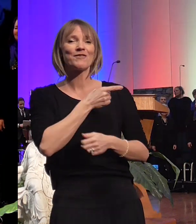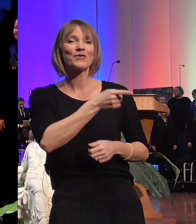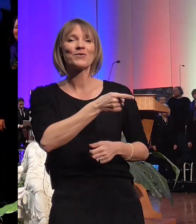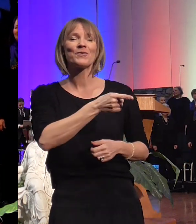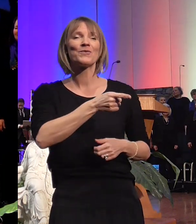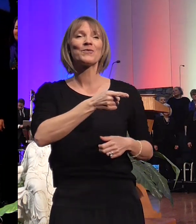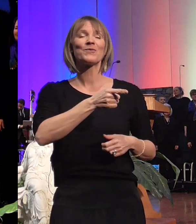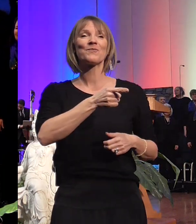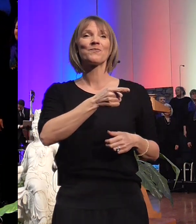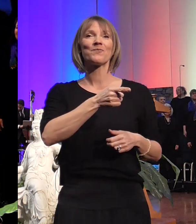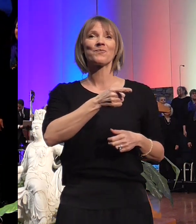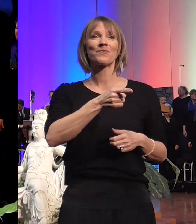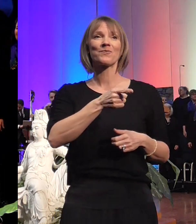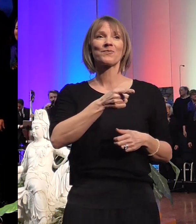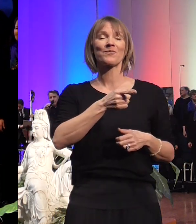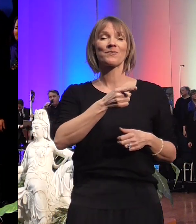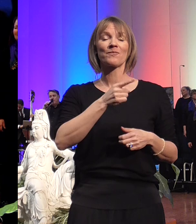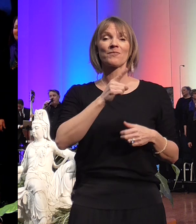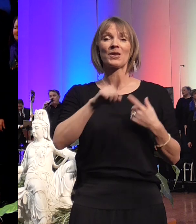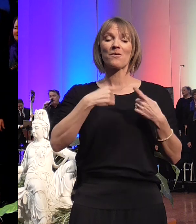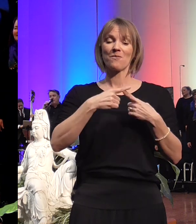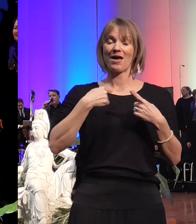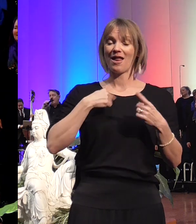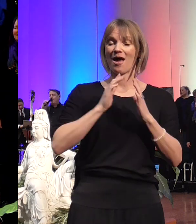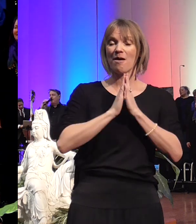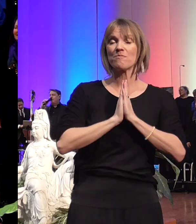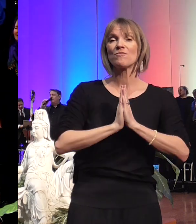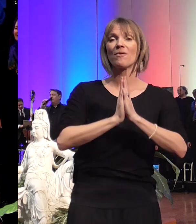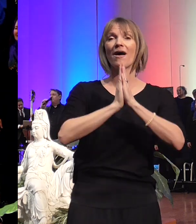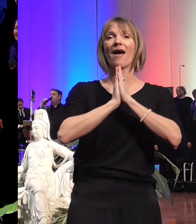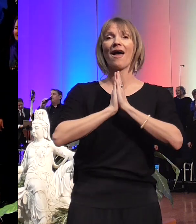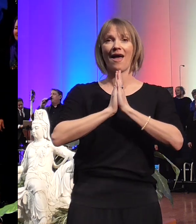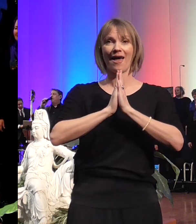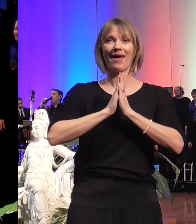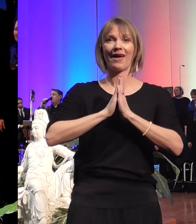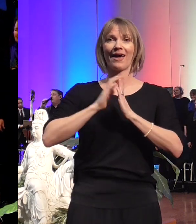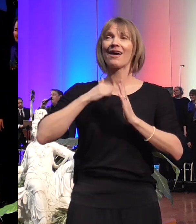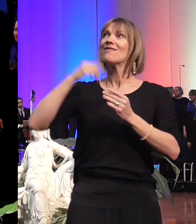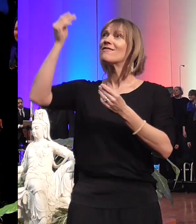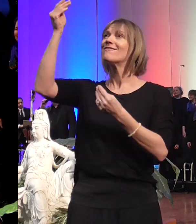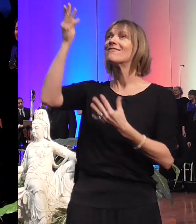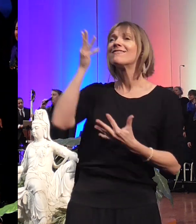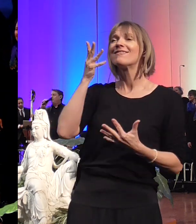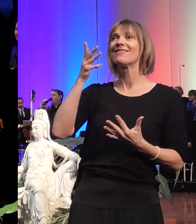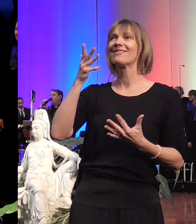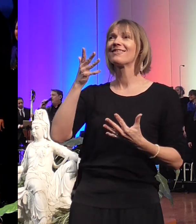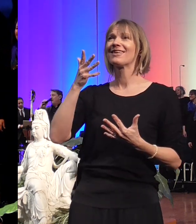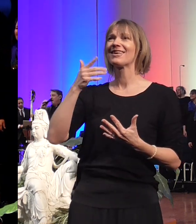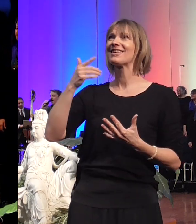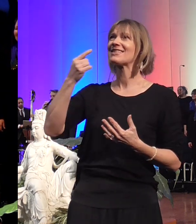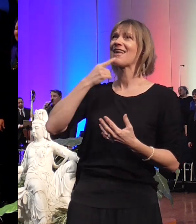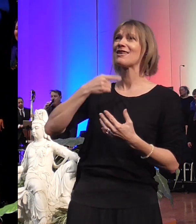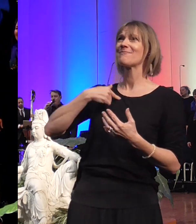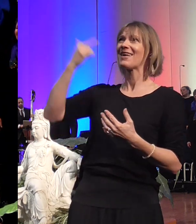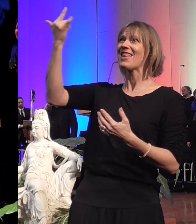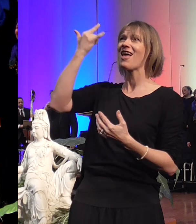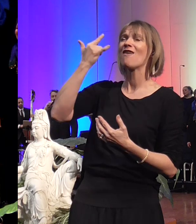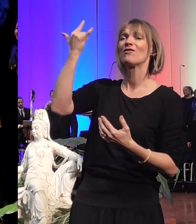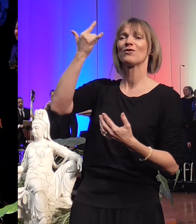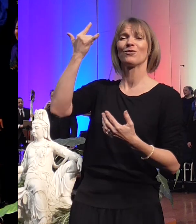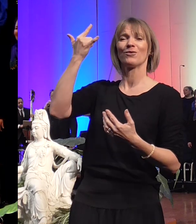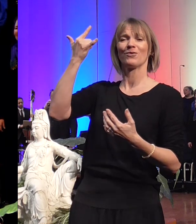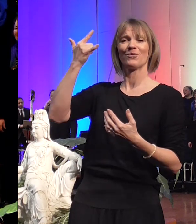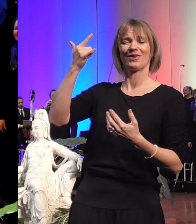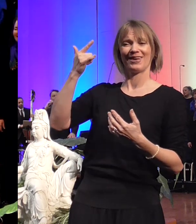you. And when I'm praying, I hear him saying, I love you. I